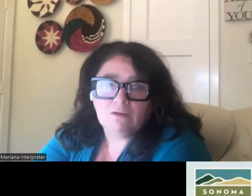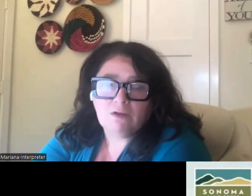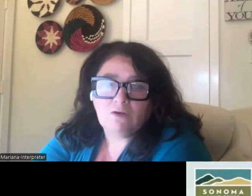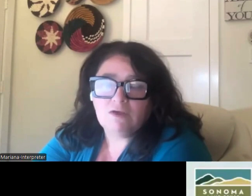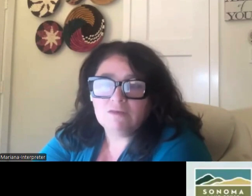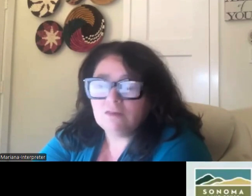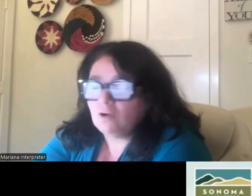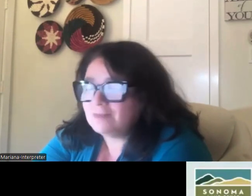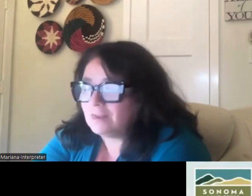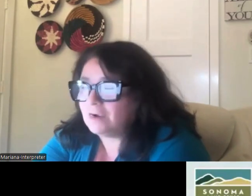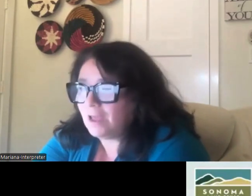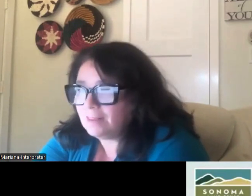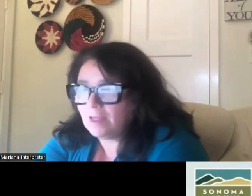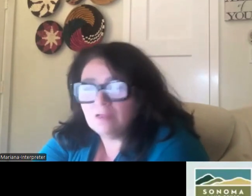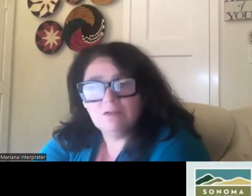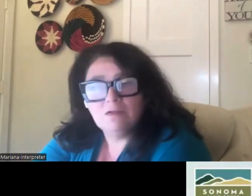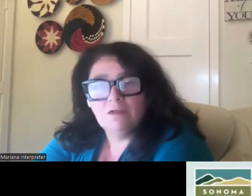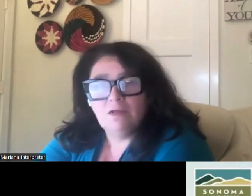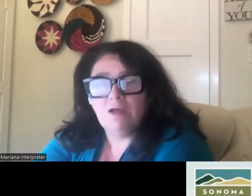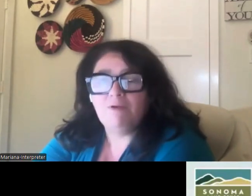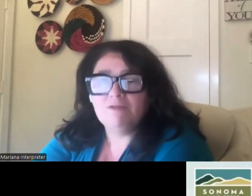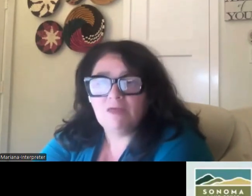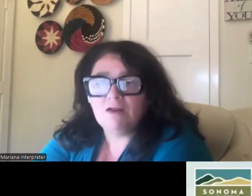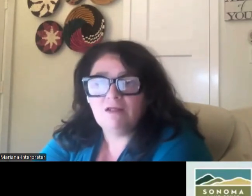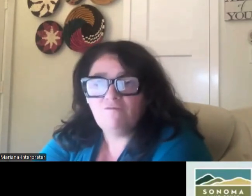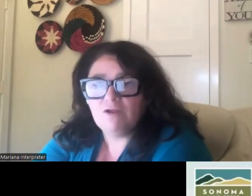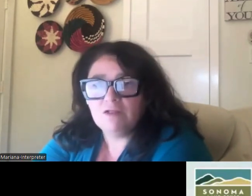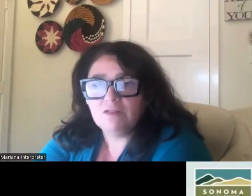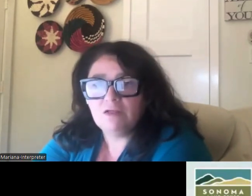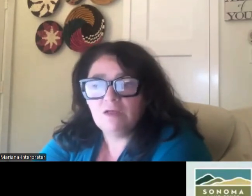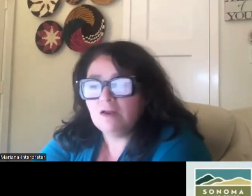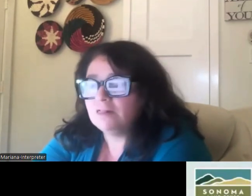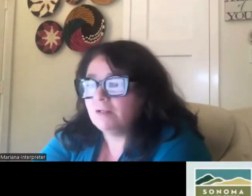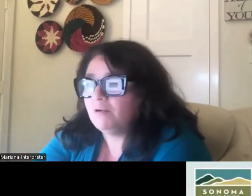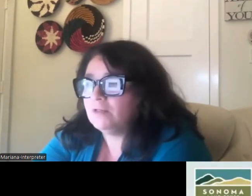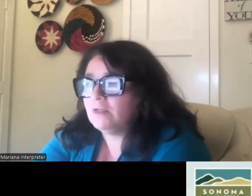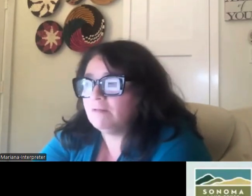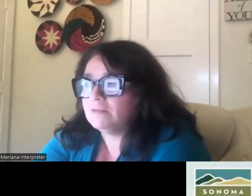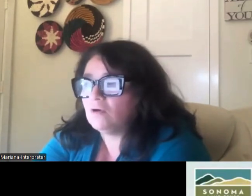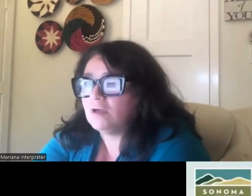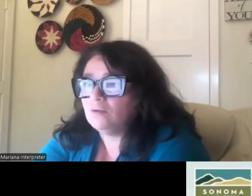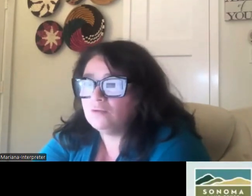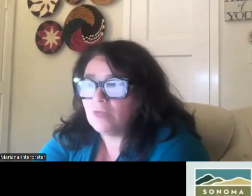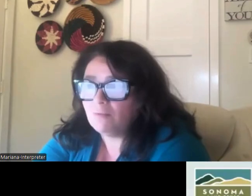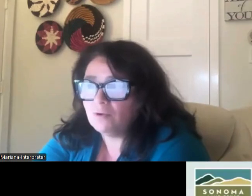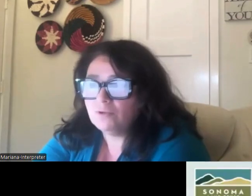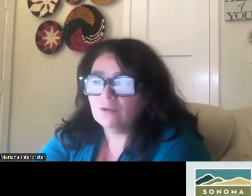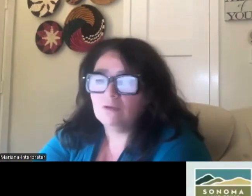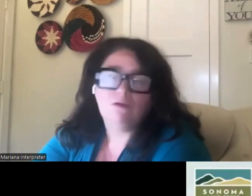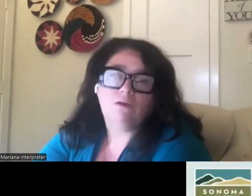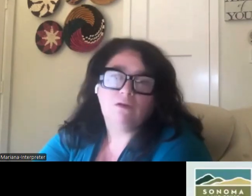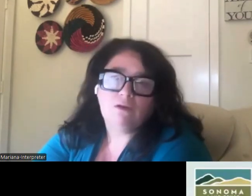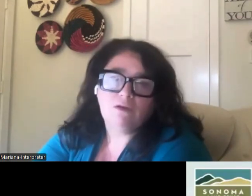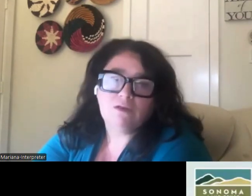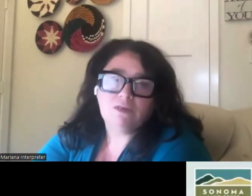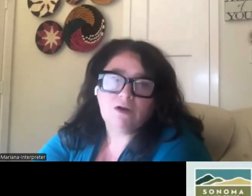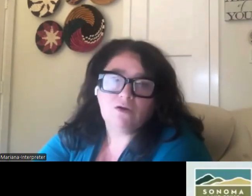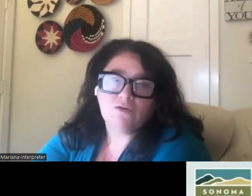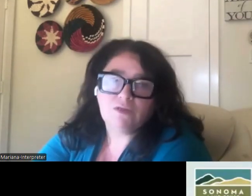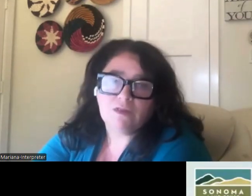doing nothing, but it's thinking differently about the kinds of interventions that we use and being mindful